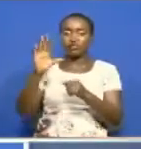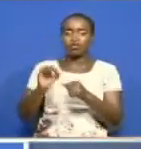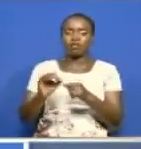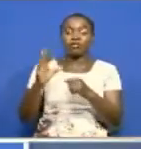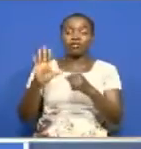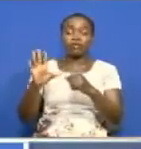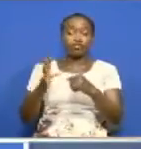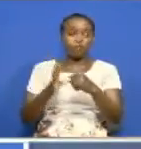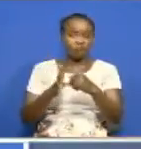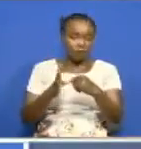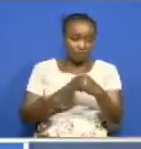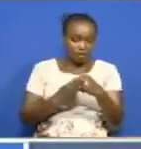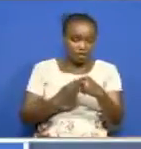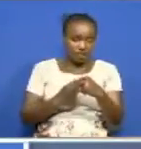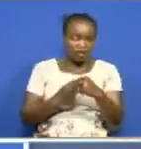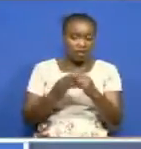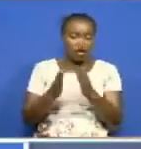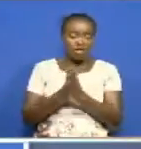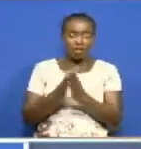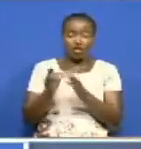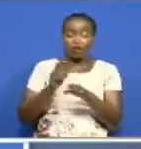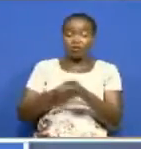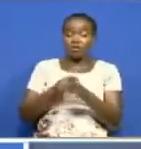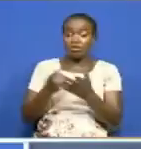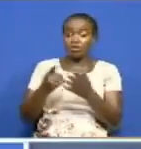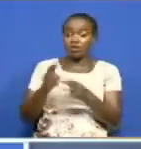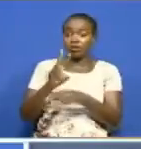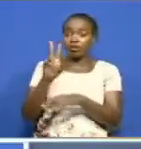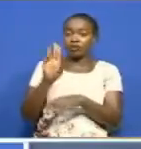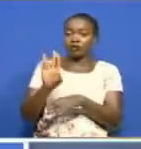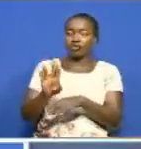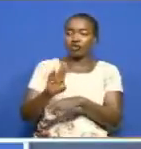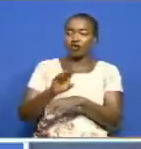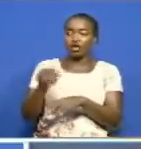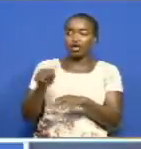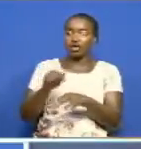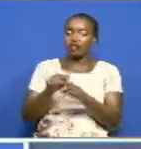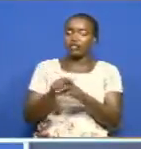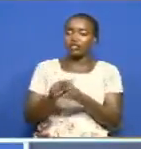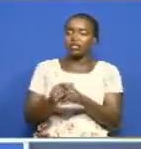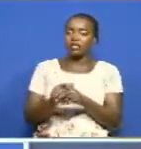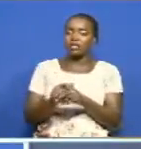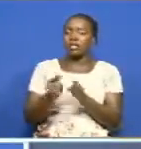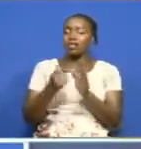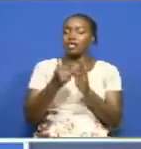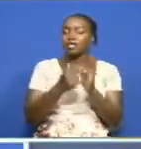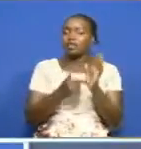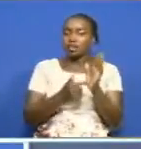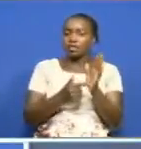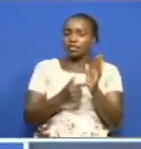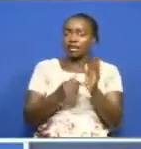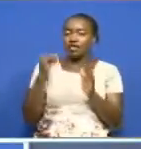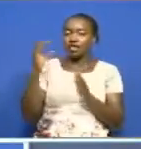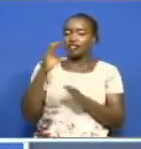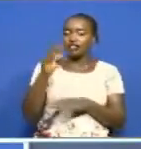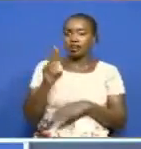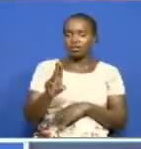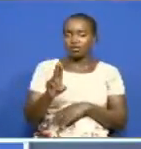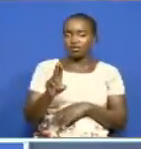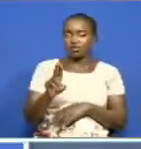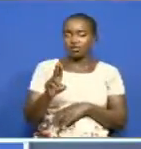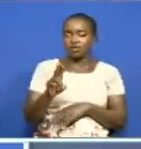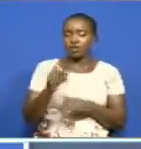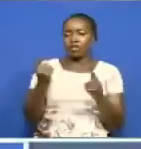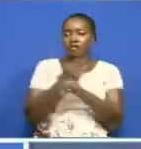6,158 in the period under review. 57 COVID-19 patients, according to the Ministry of Health data, are in the intensive care units at